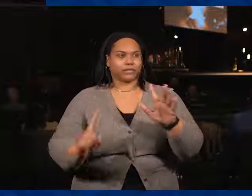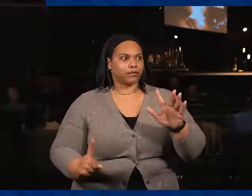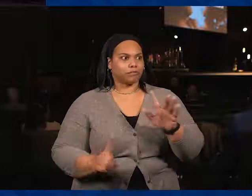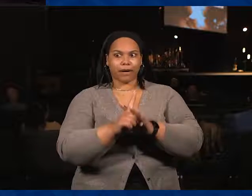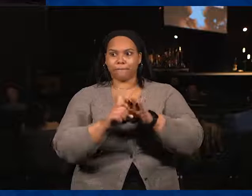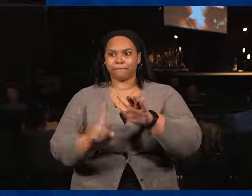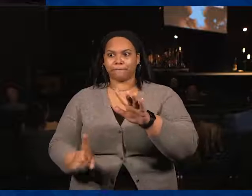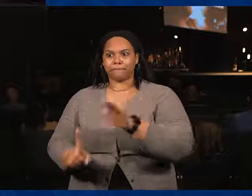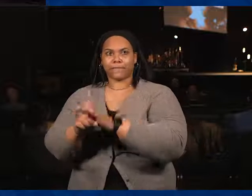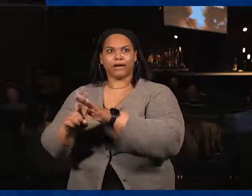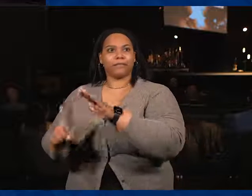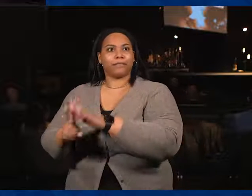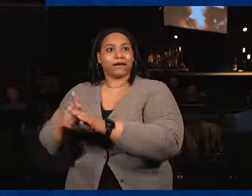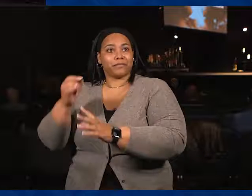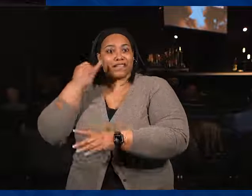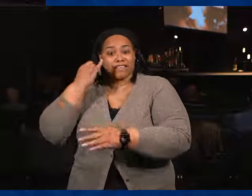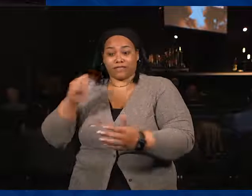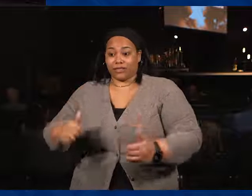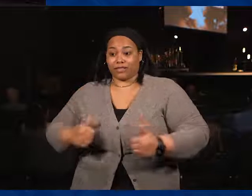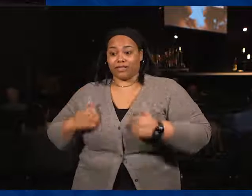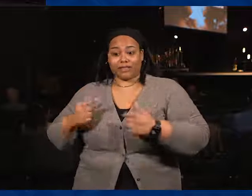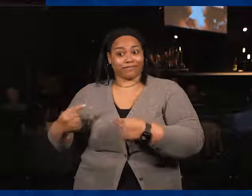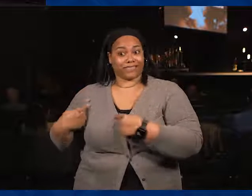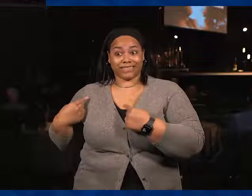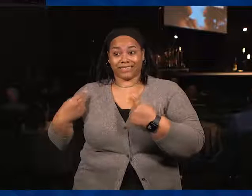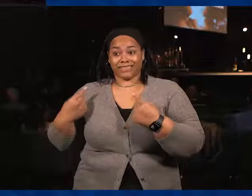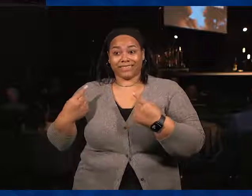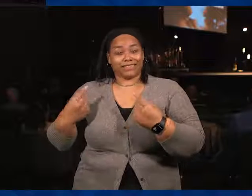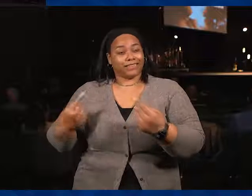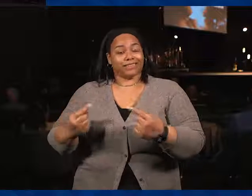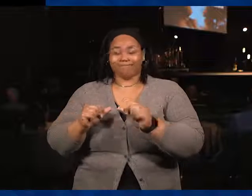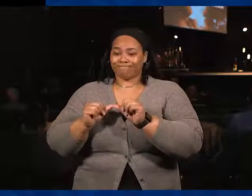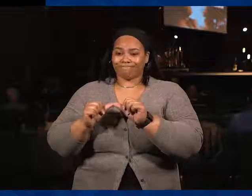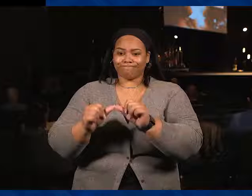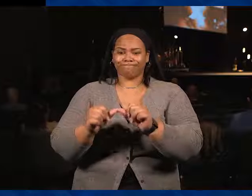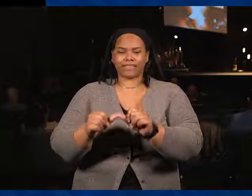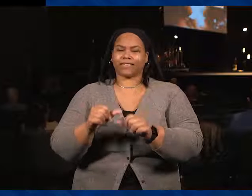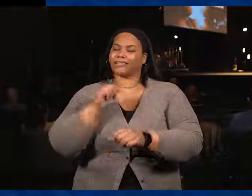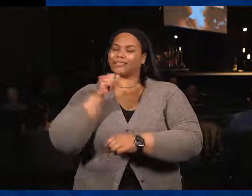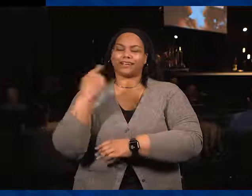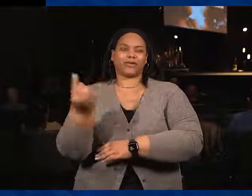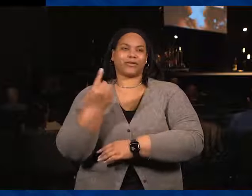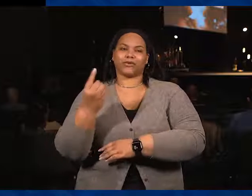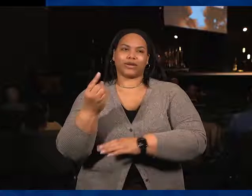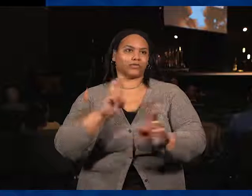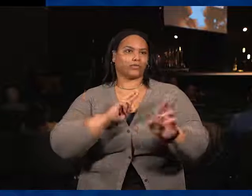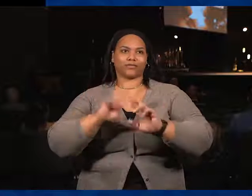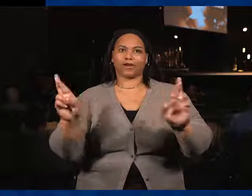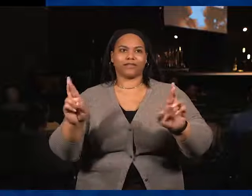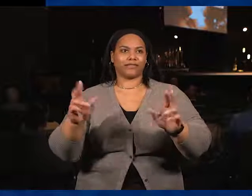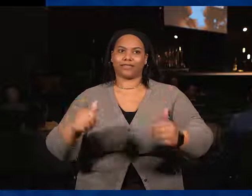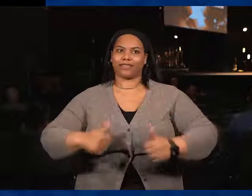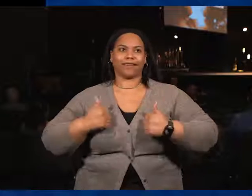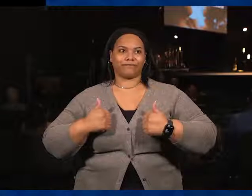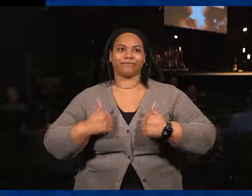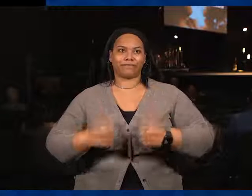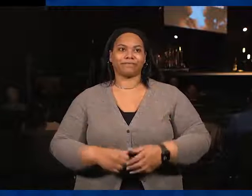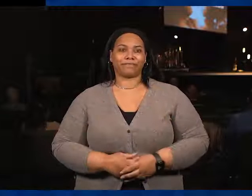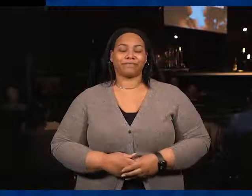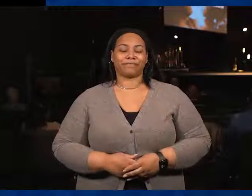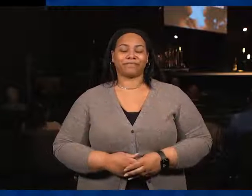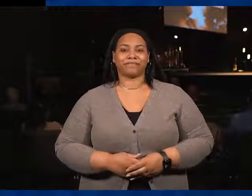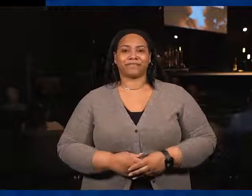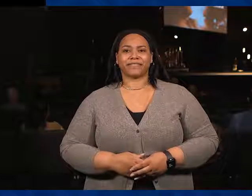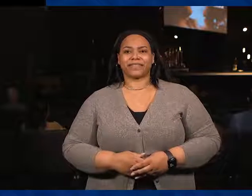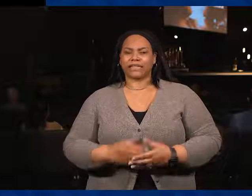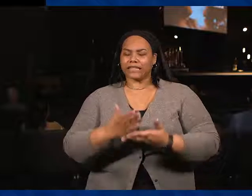And if you live long enough, you will find out that you're not always prepared for what life will throw at you. That there are